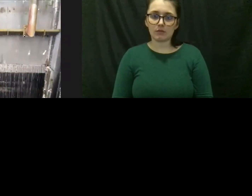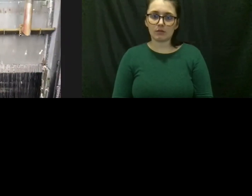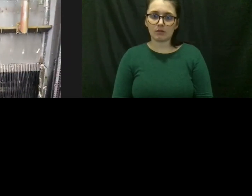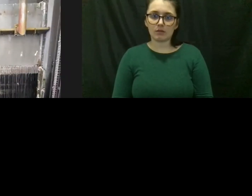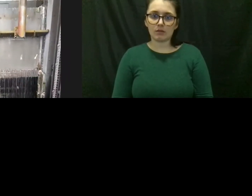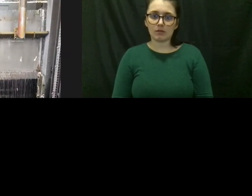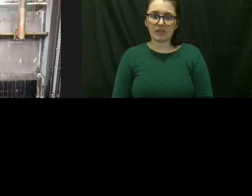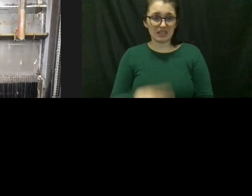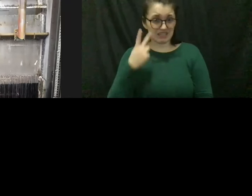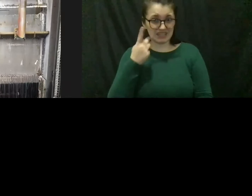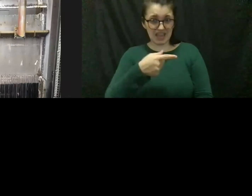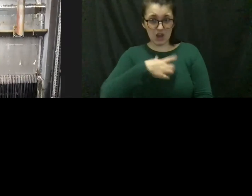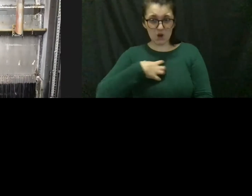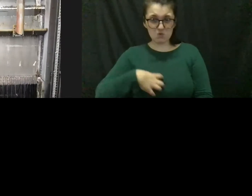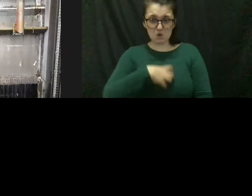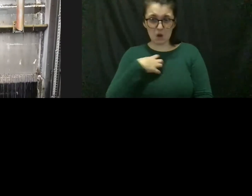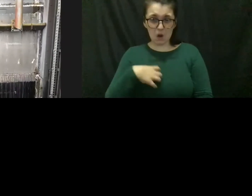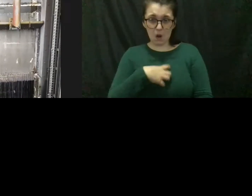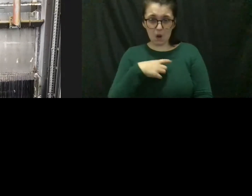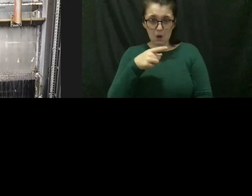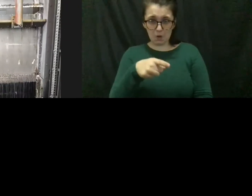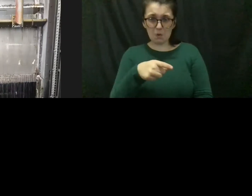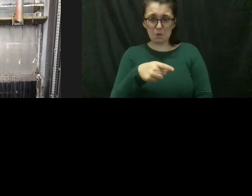See the gunk in that, you guys?